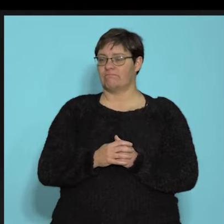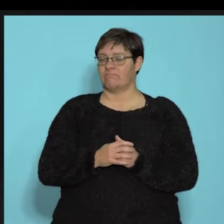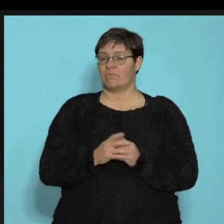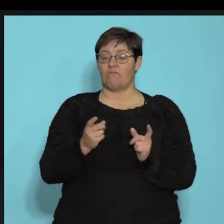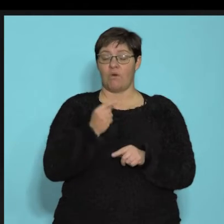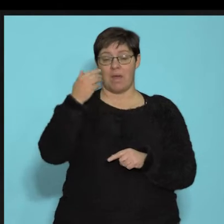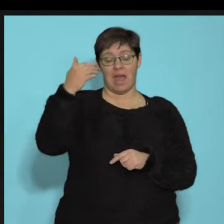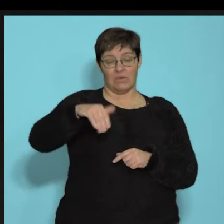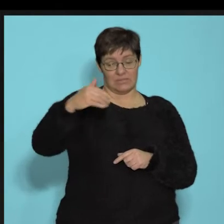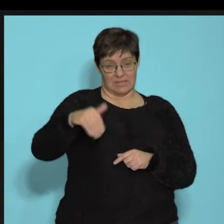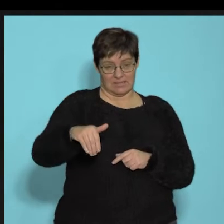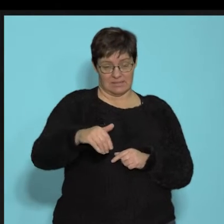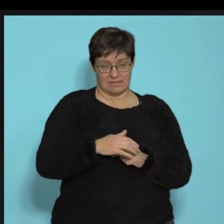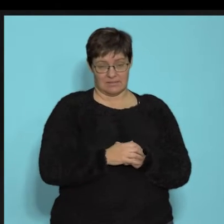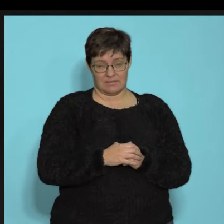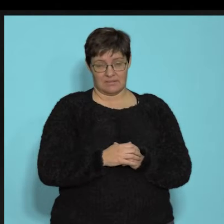from the outside